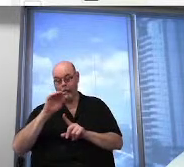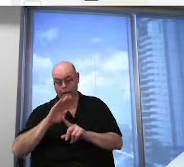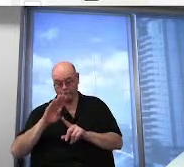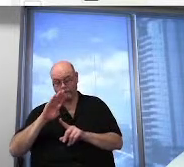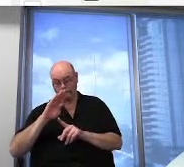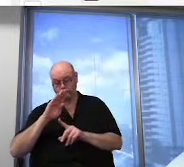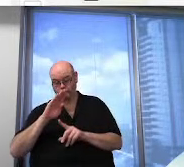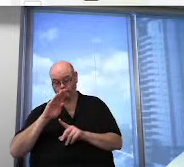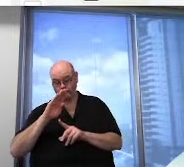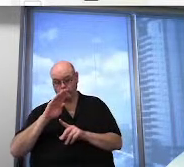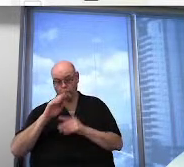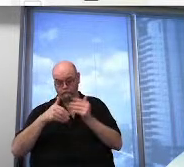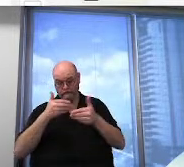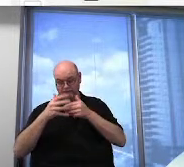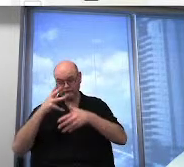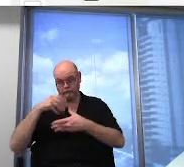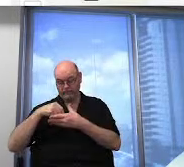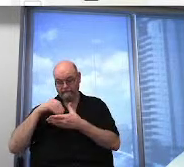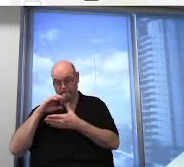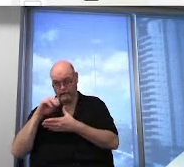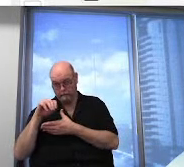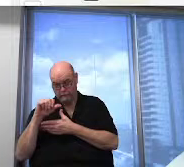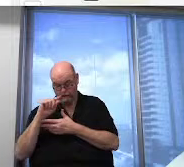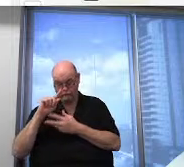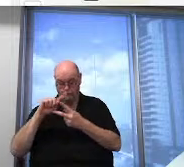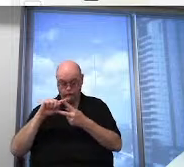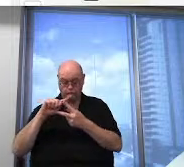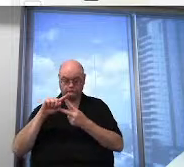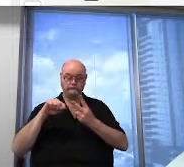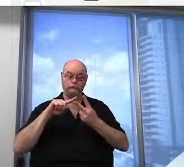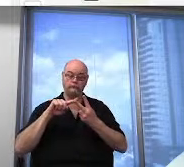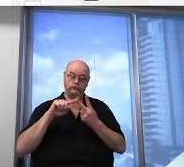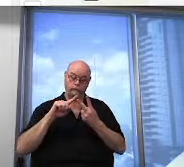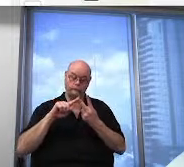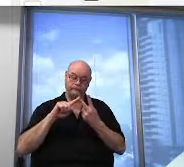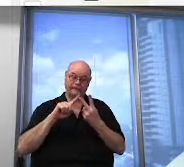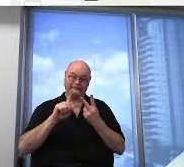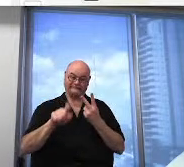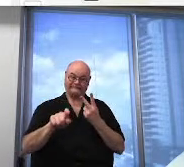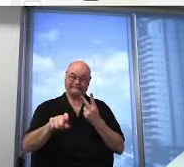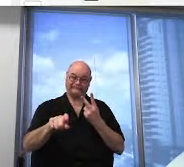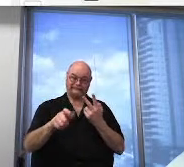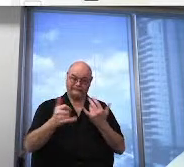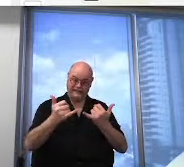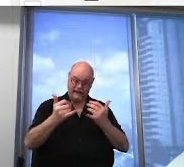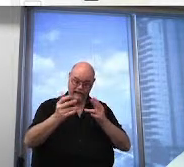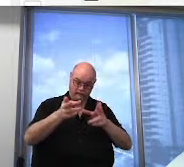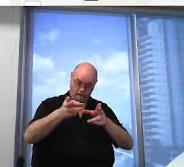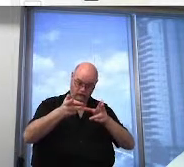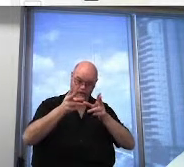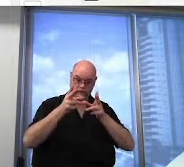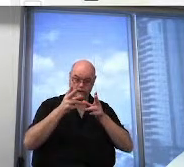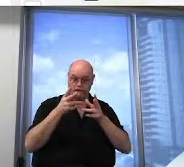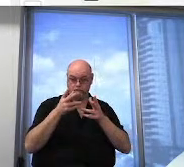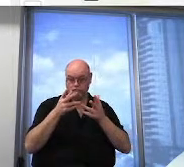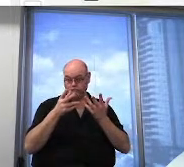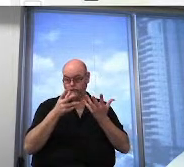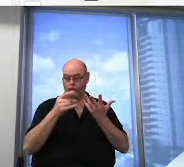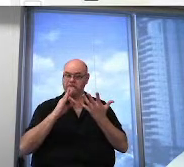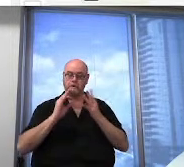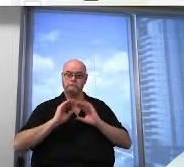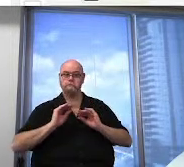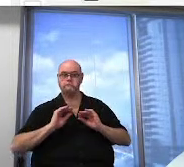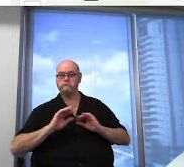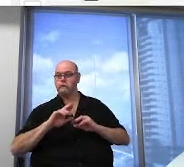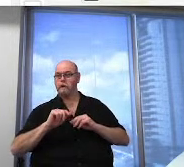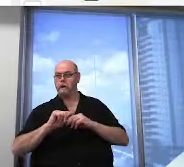obligation process? Thank you. In the FEMA process, number one, and number two is the imminent need, right? If there